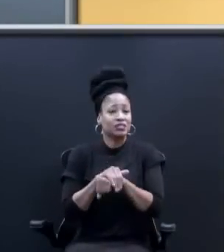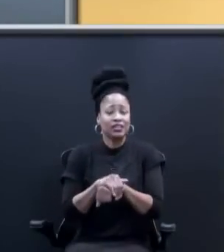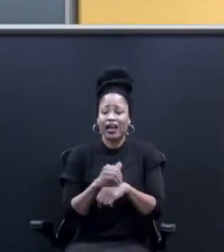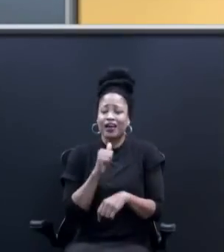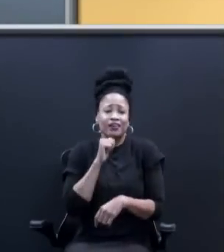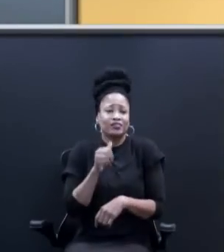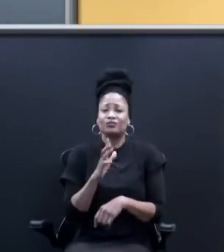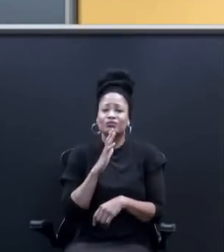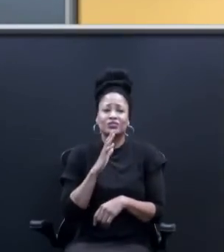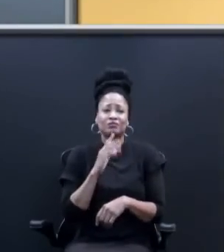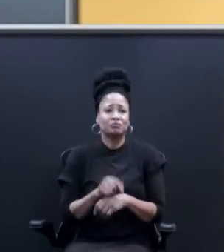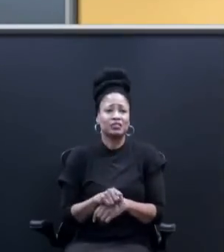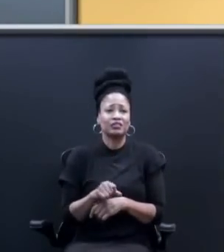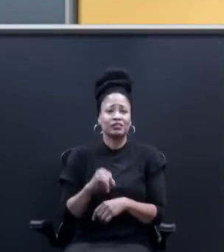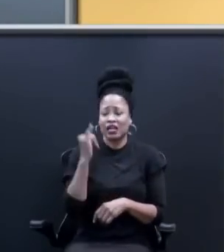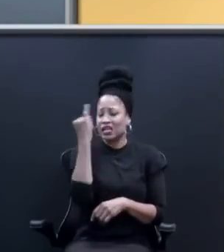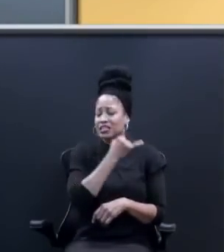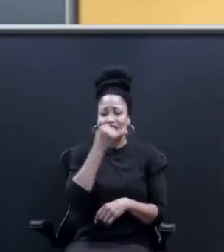Italian.